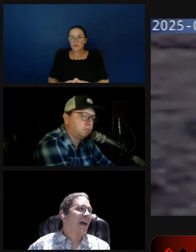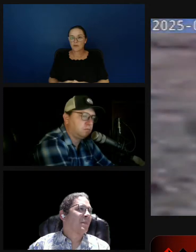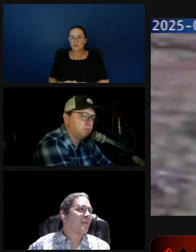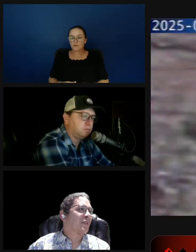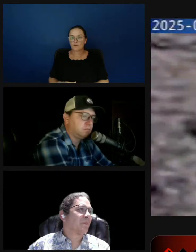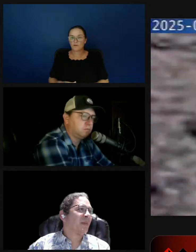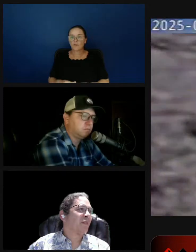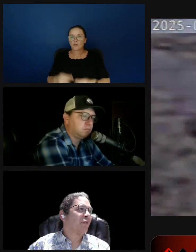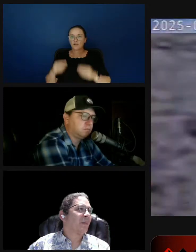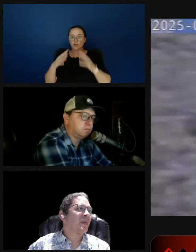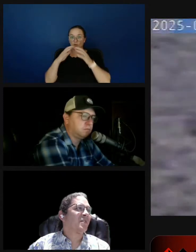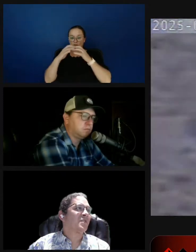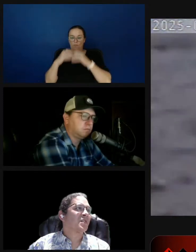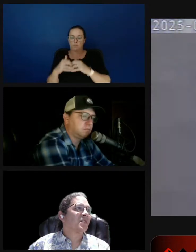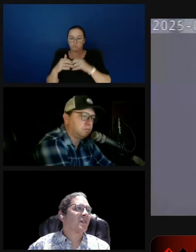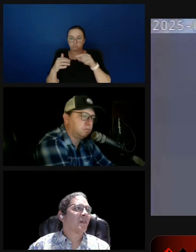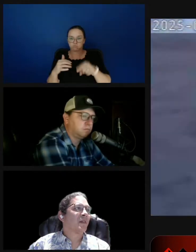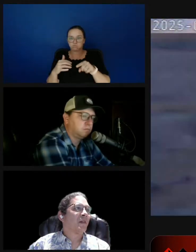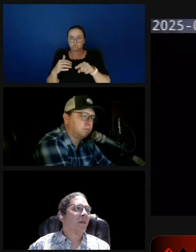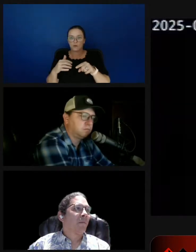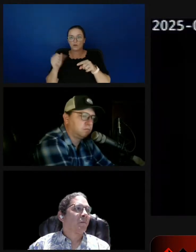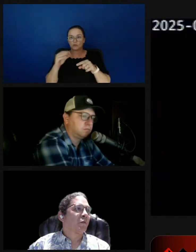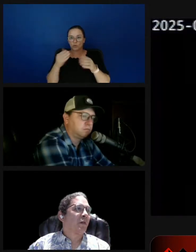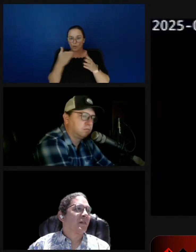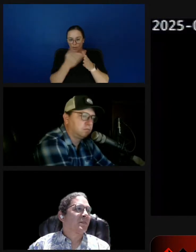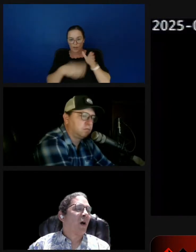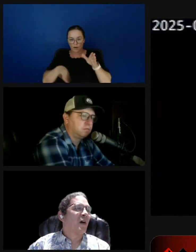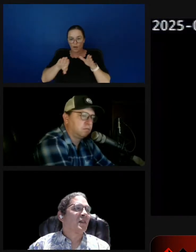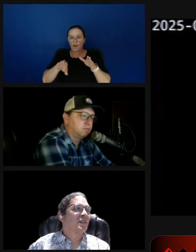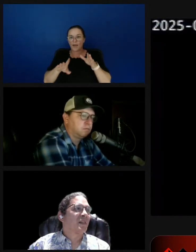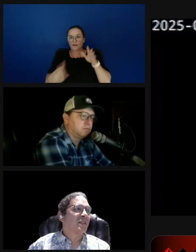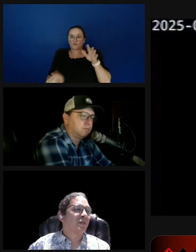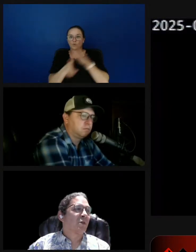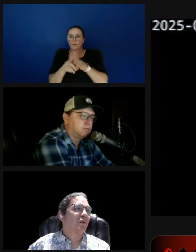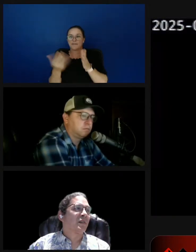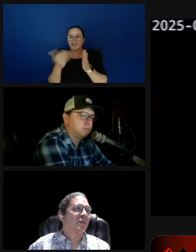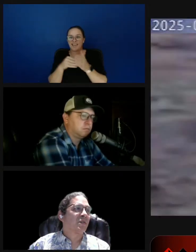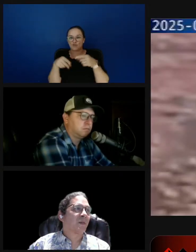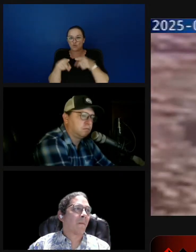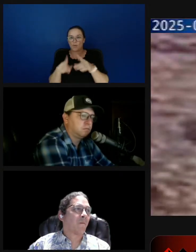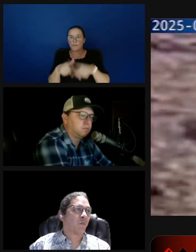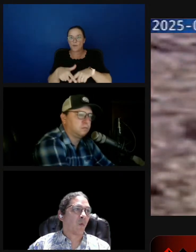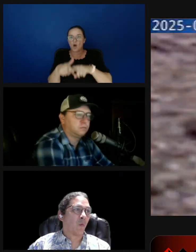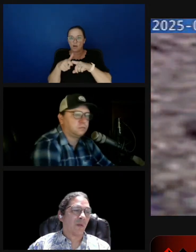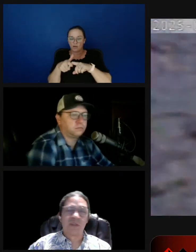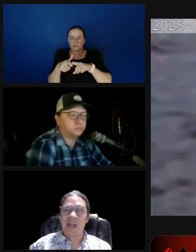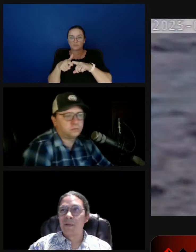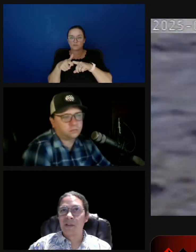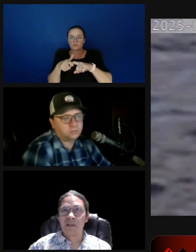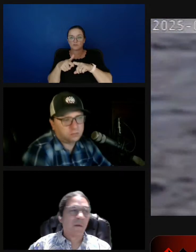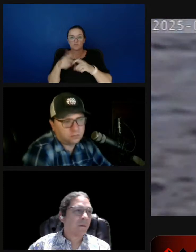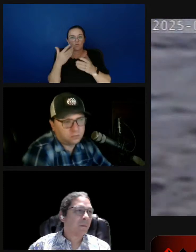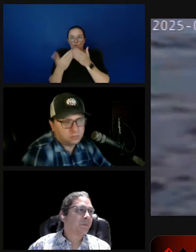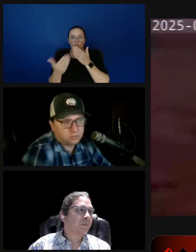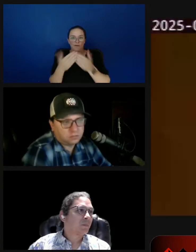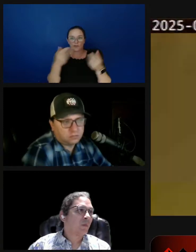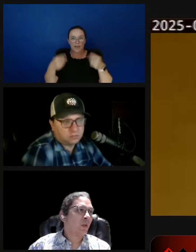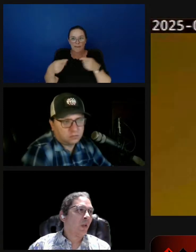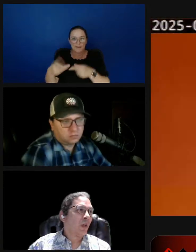and a collapse, right? So the pit reappears during this pause as a result of this, whatever's happening in